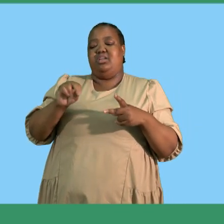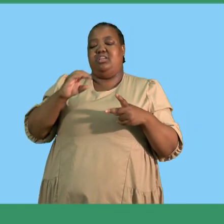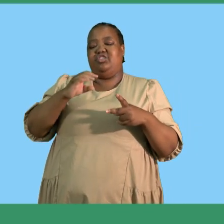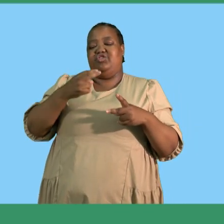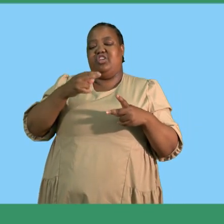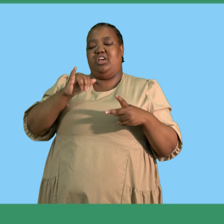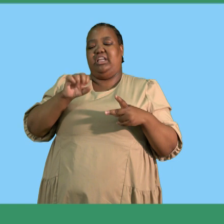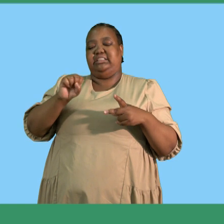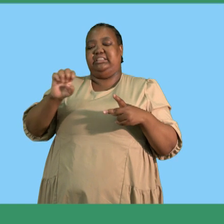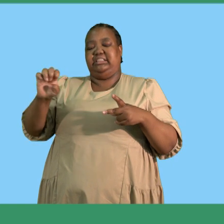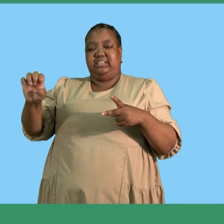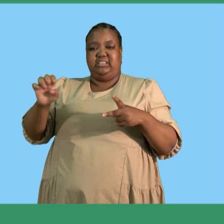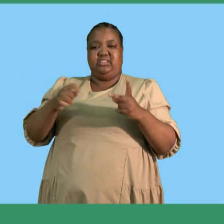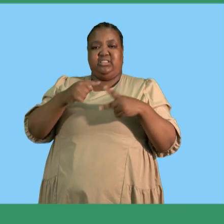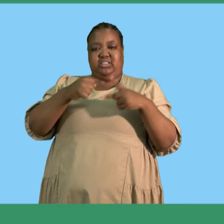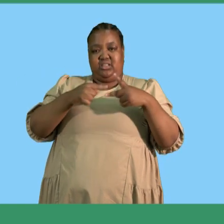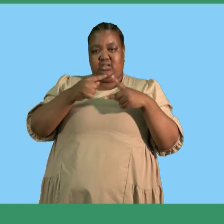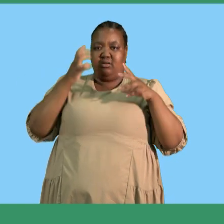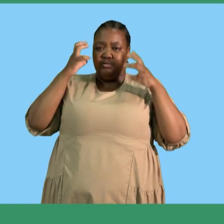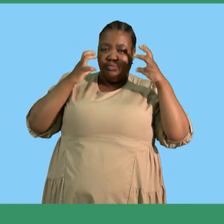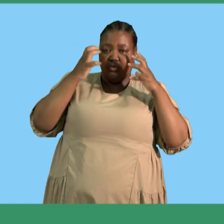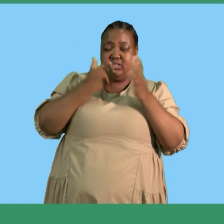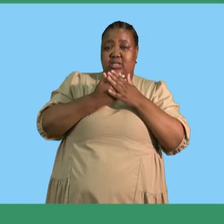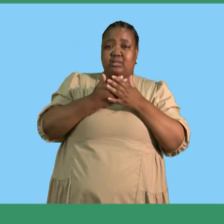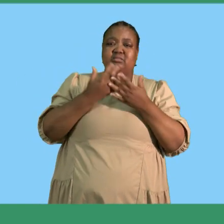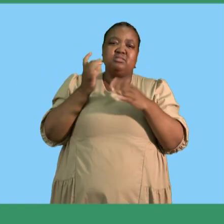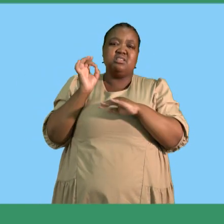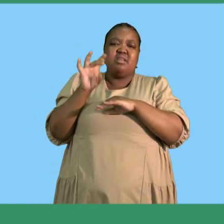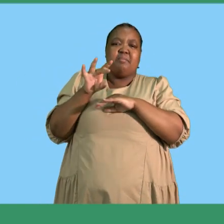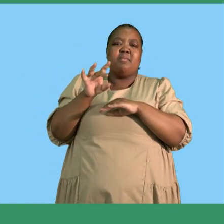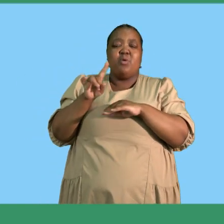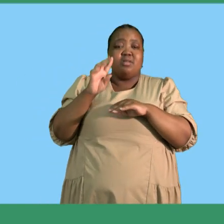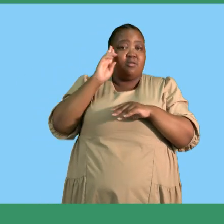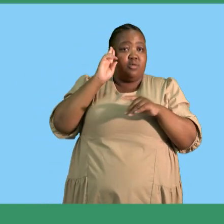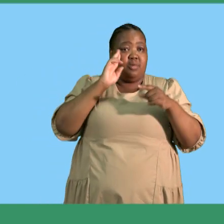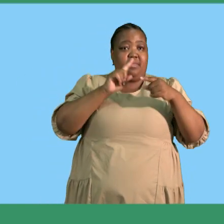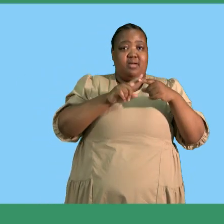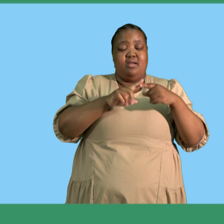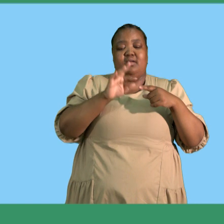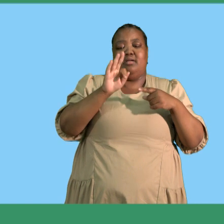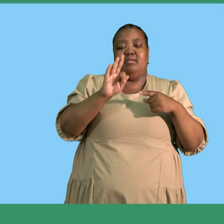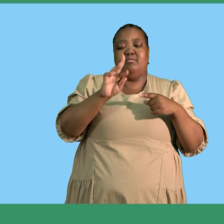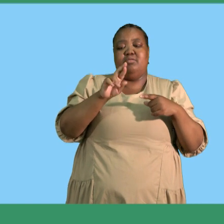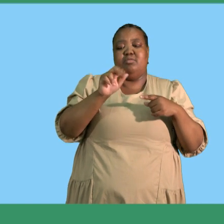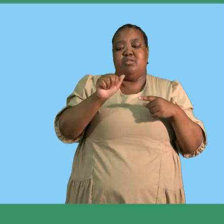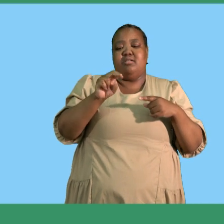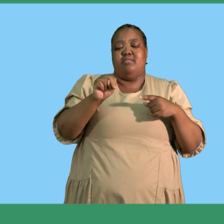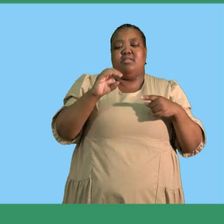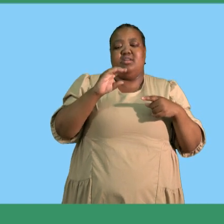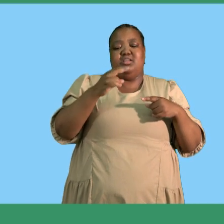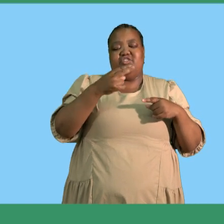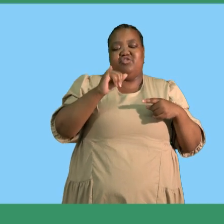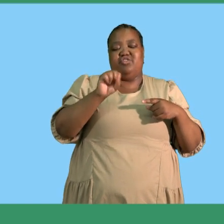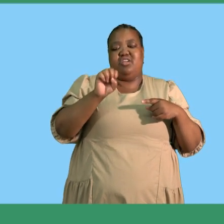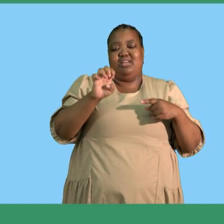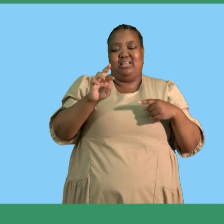give you a tip is that you must remember that the franchisor is the original